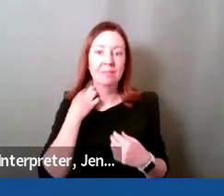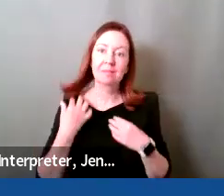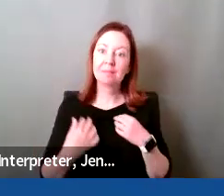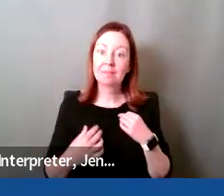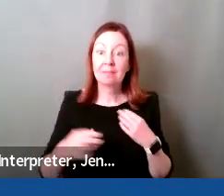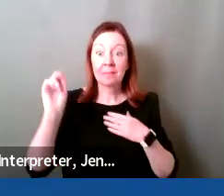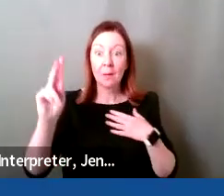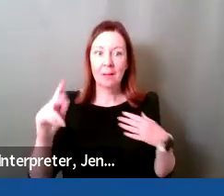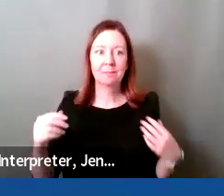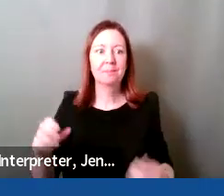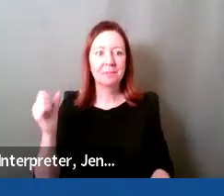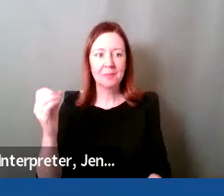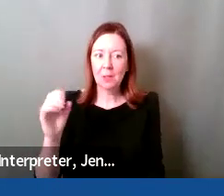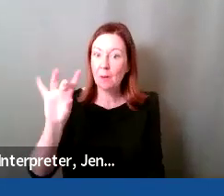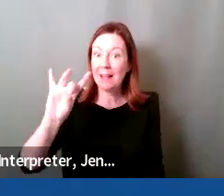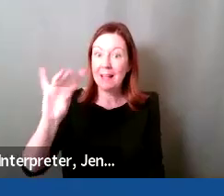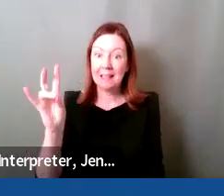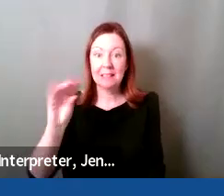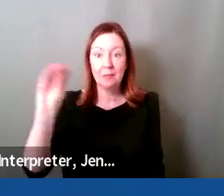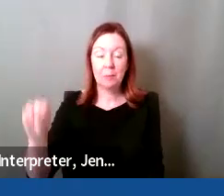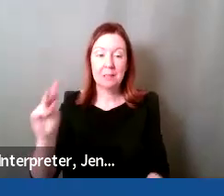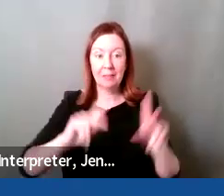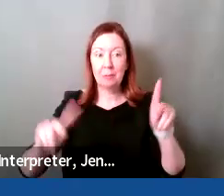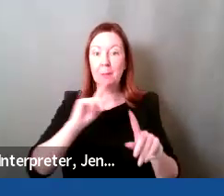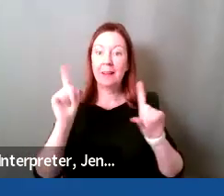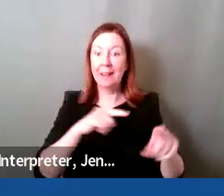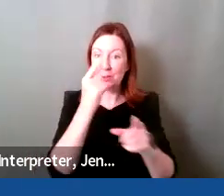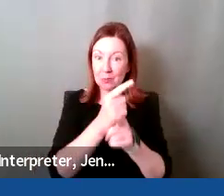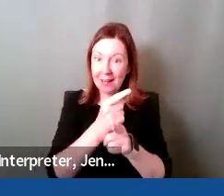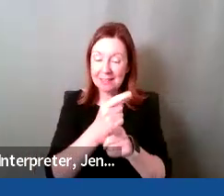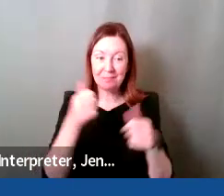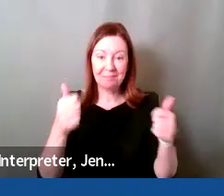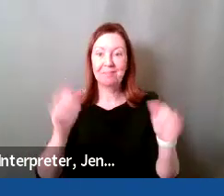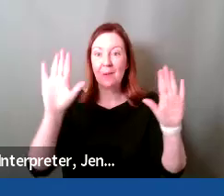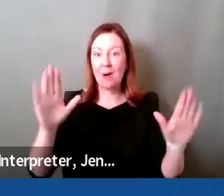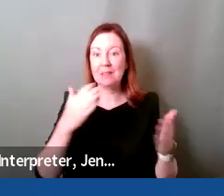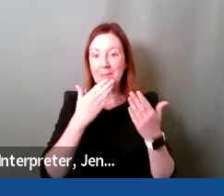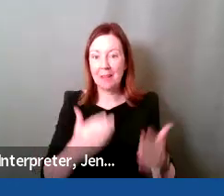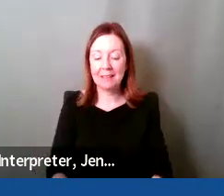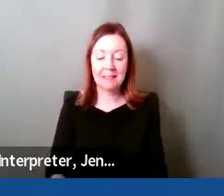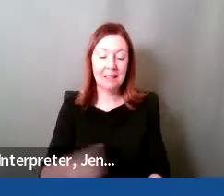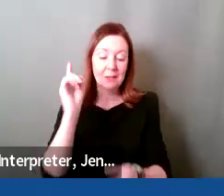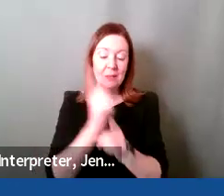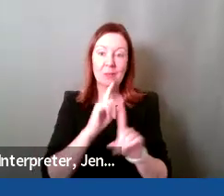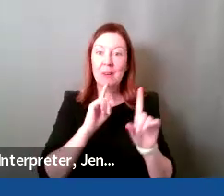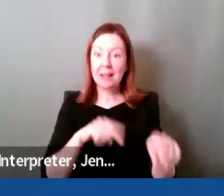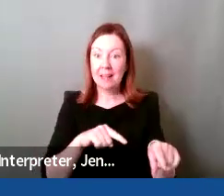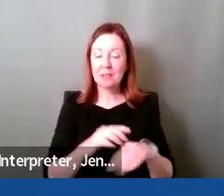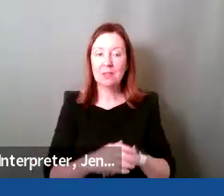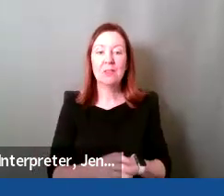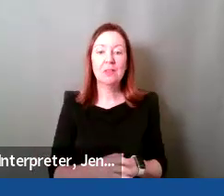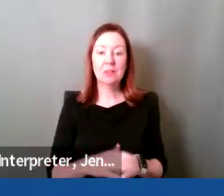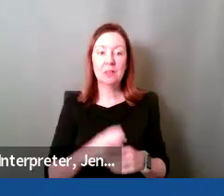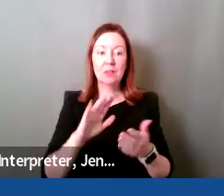Right. So 87% of folks answered correctly. This is great. Thank you guys. So the correct answer